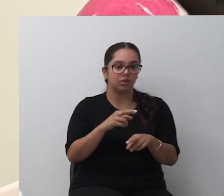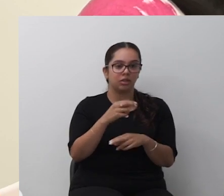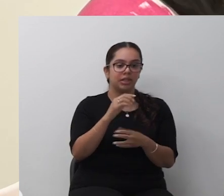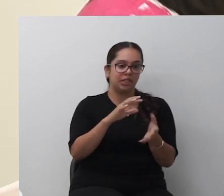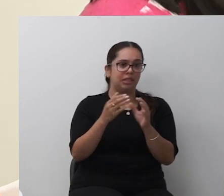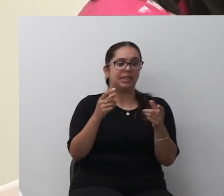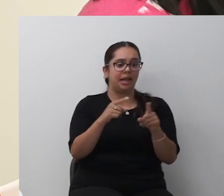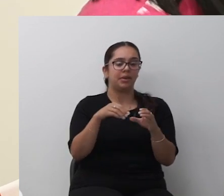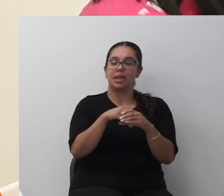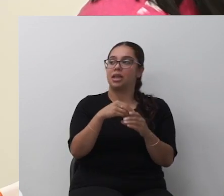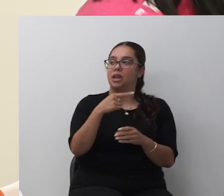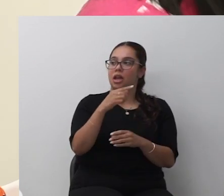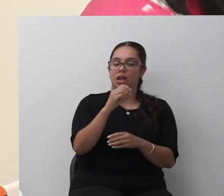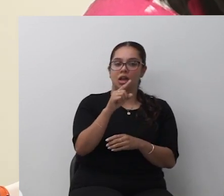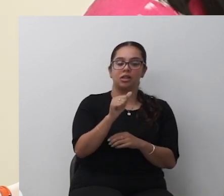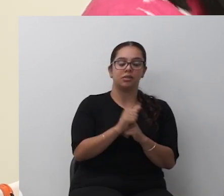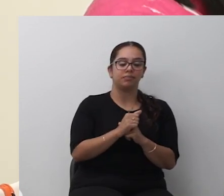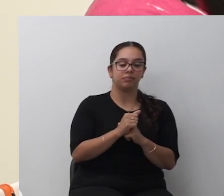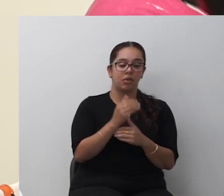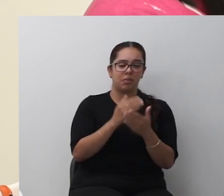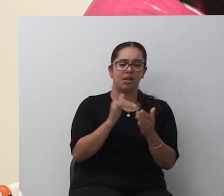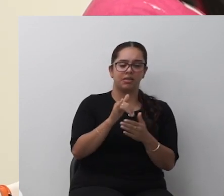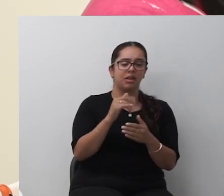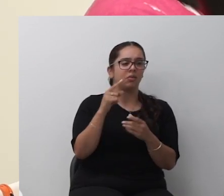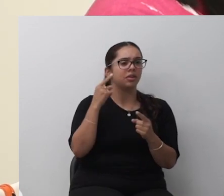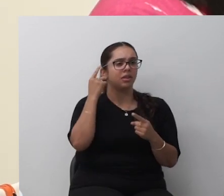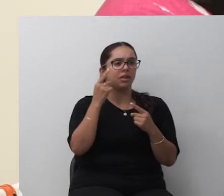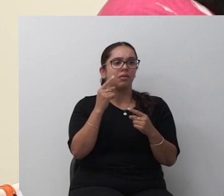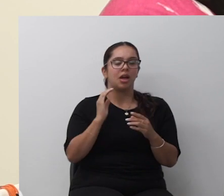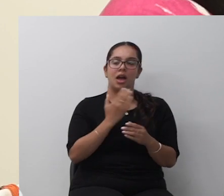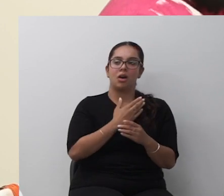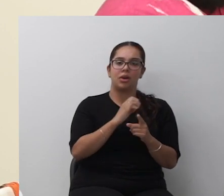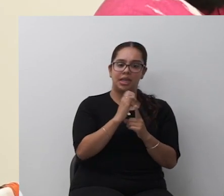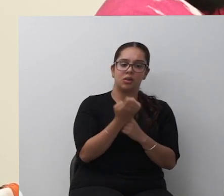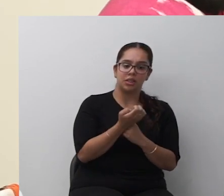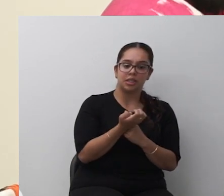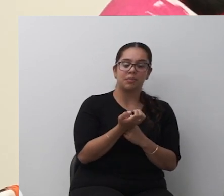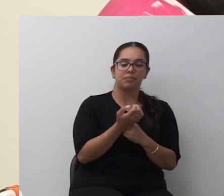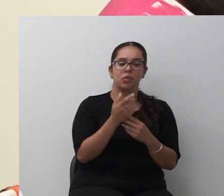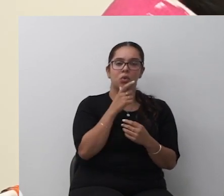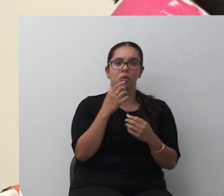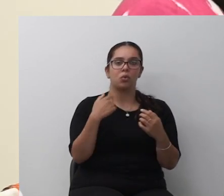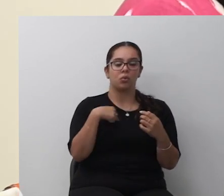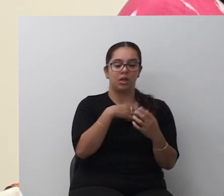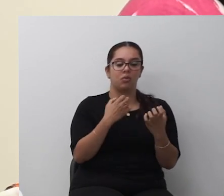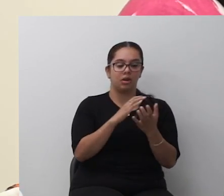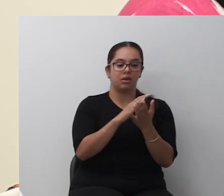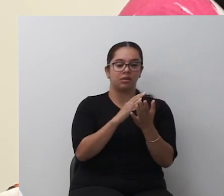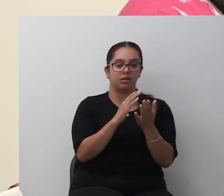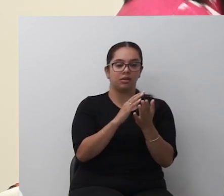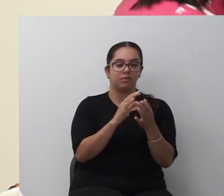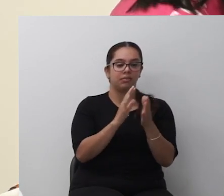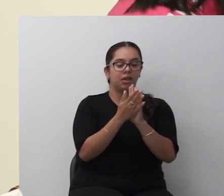in Gaza. And so part of it is like when we think about our ecosystem and who we want to be connected to, we want to really